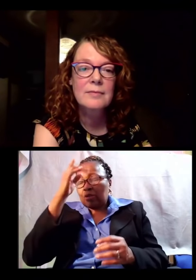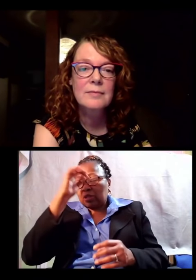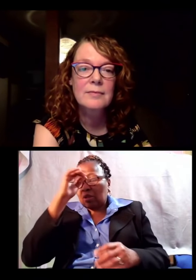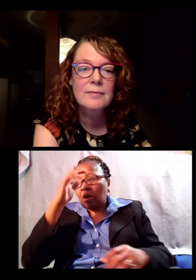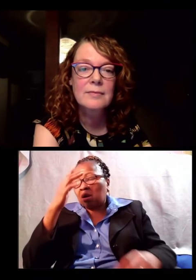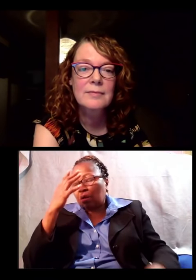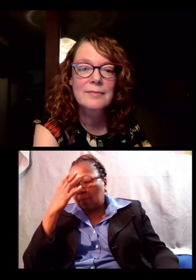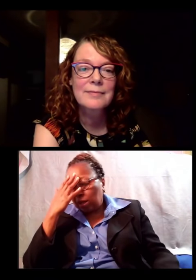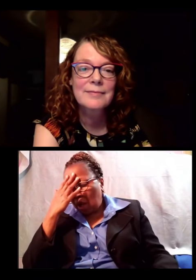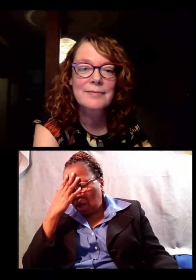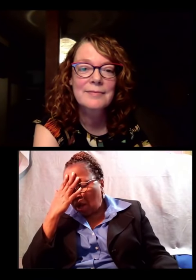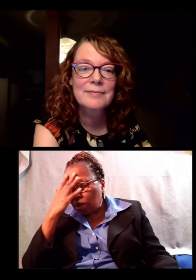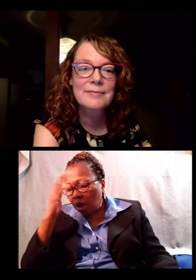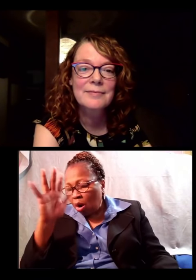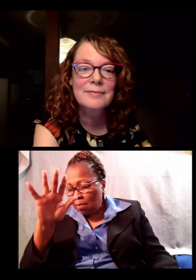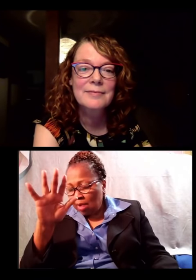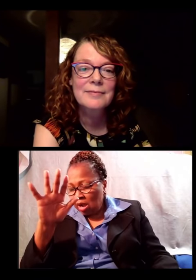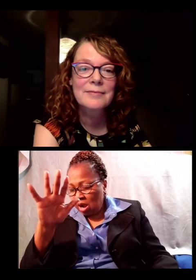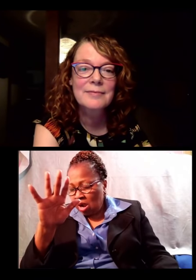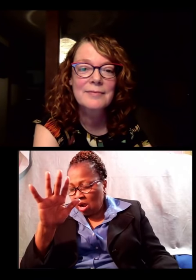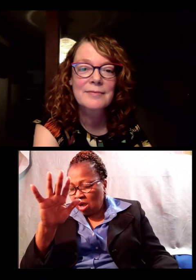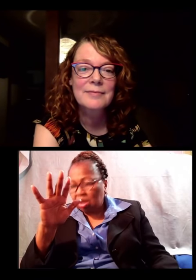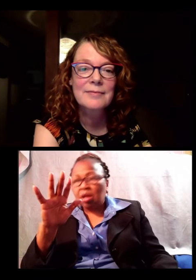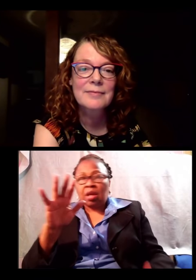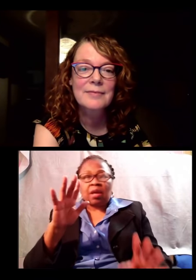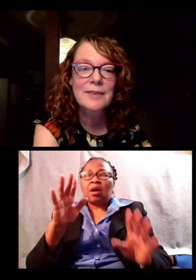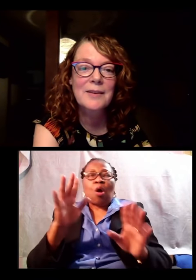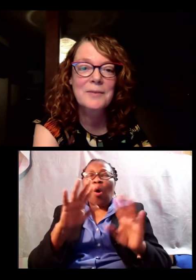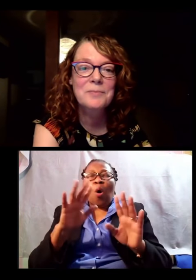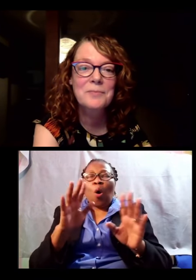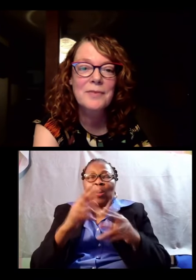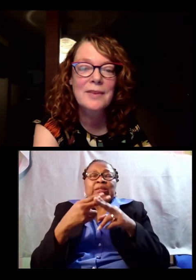tongues. She'll get over it. It's a phase.